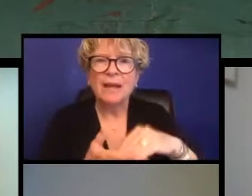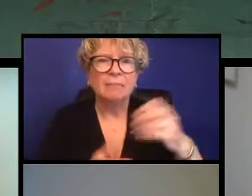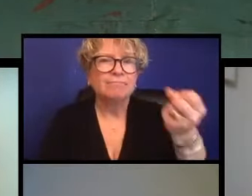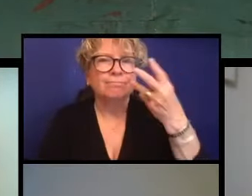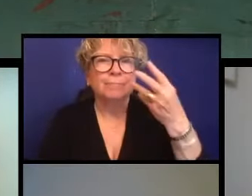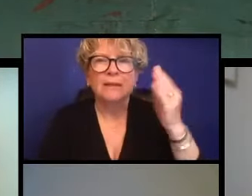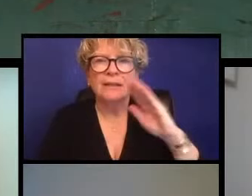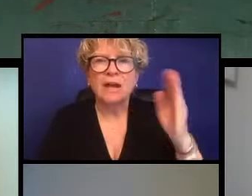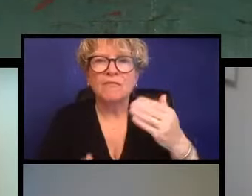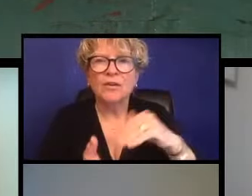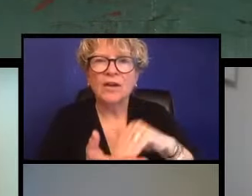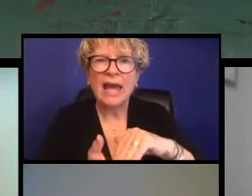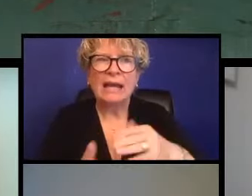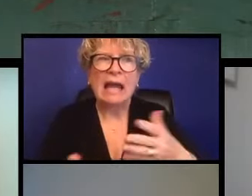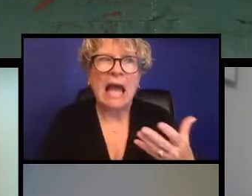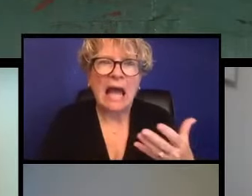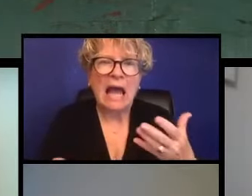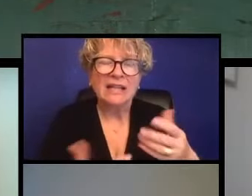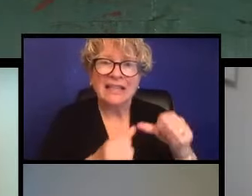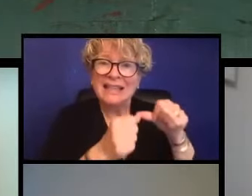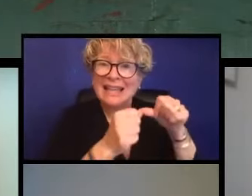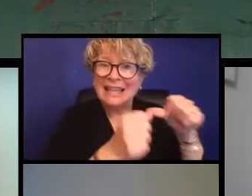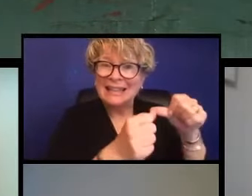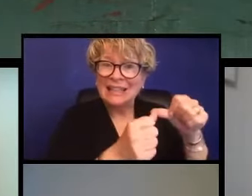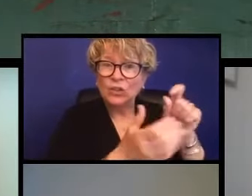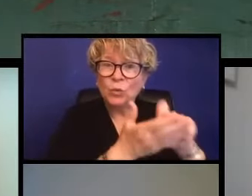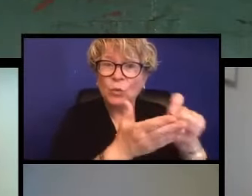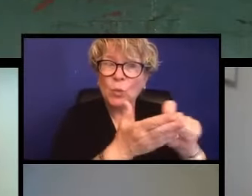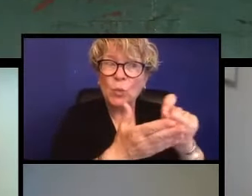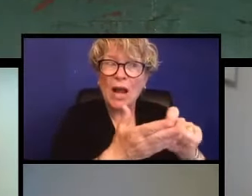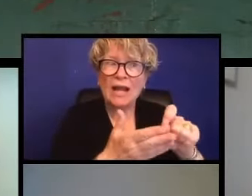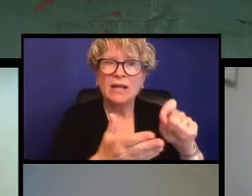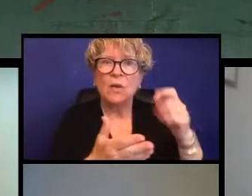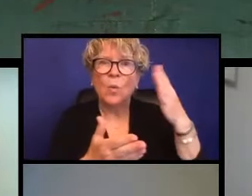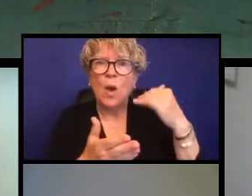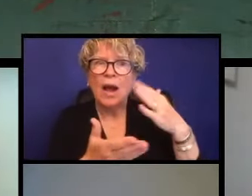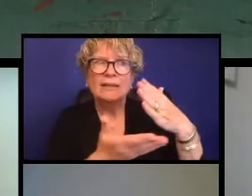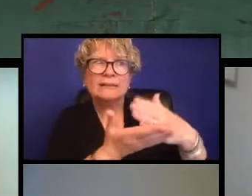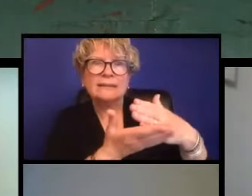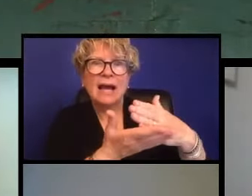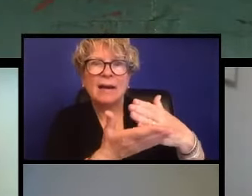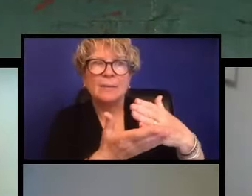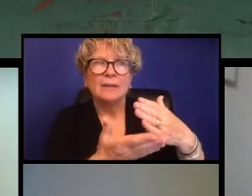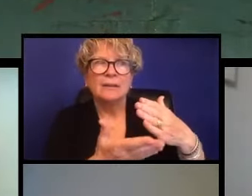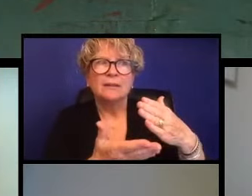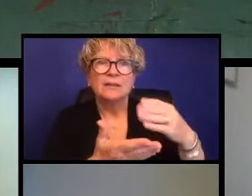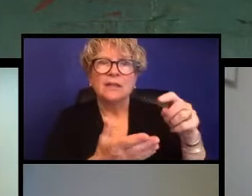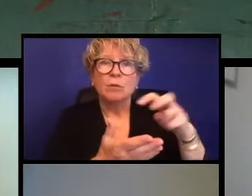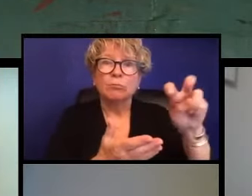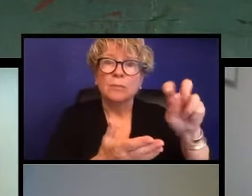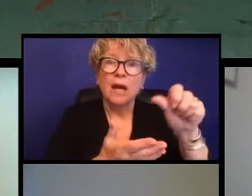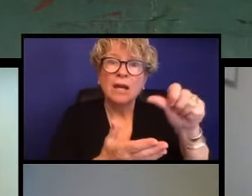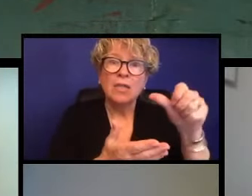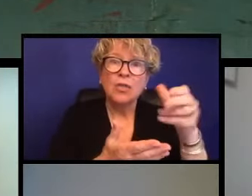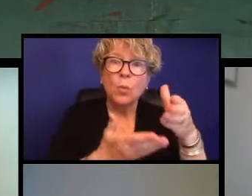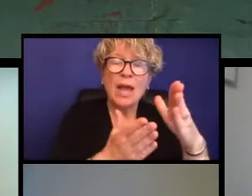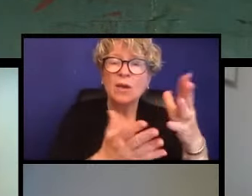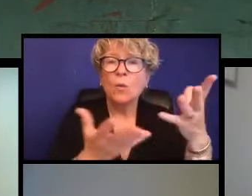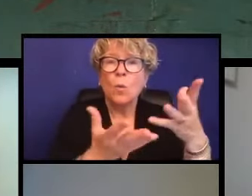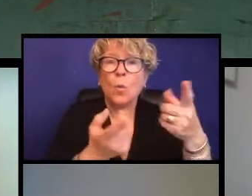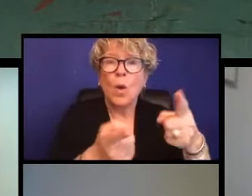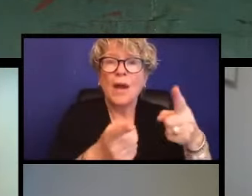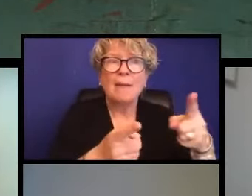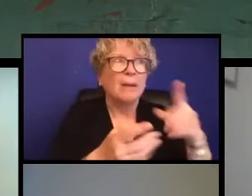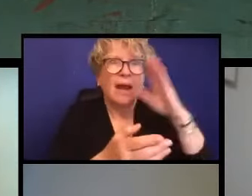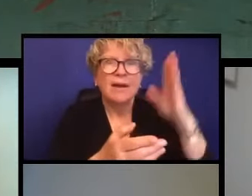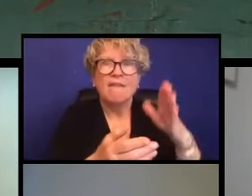Did they stop? And if they did, was it my fault? And so when you see an author kind of take in what you've suggested